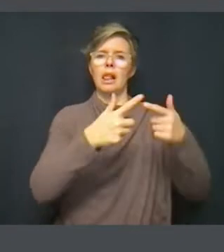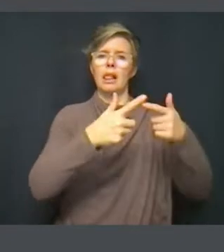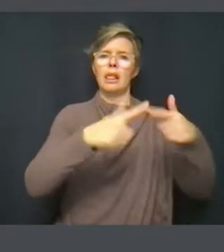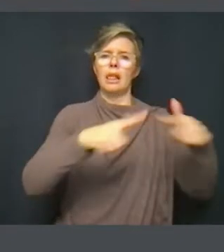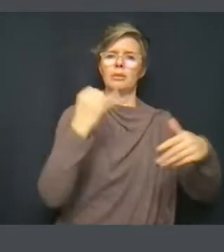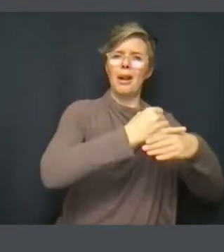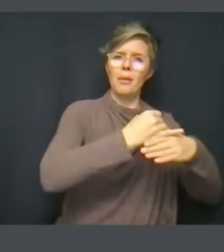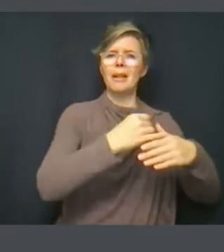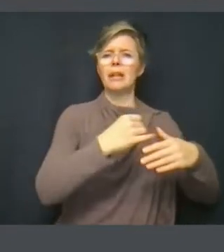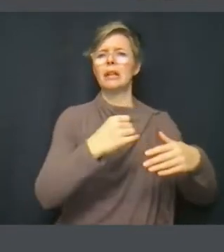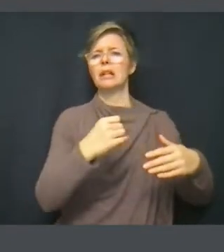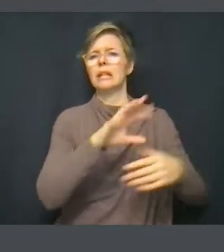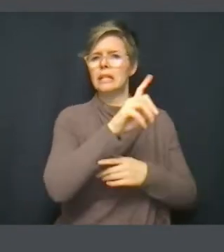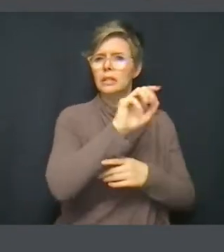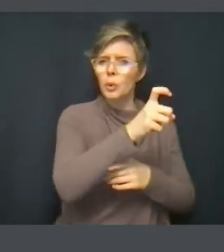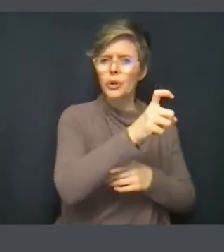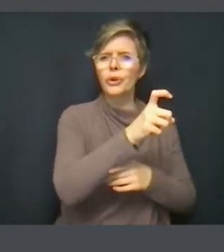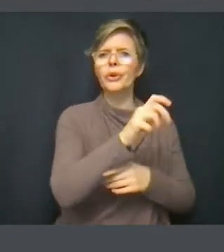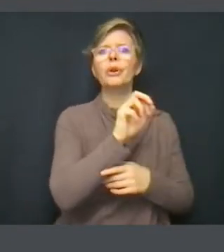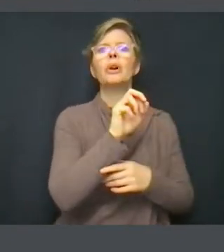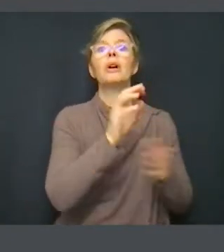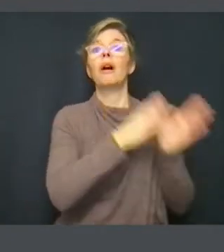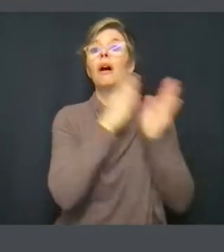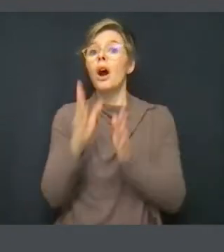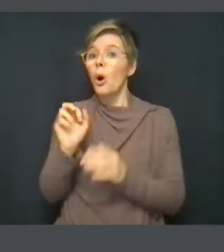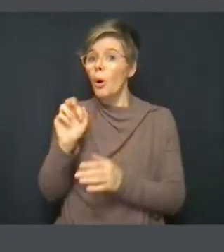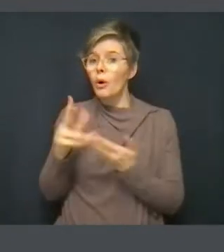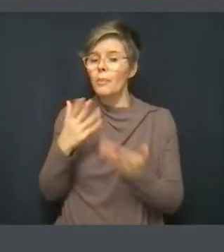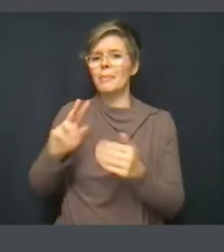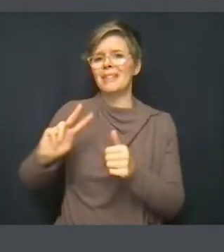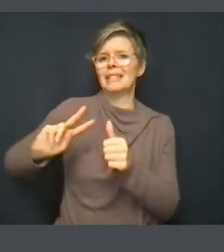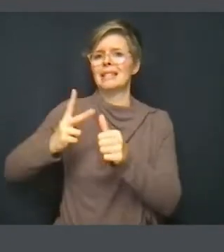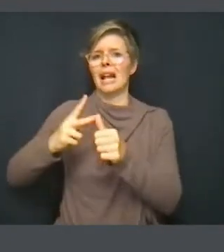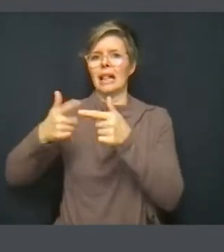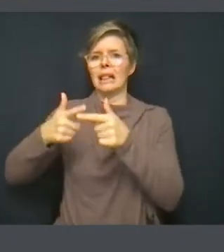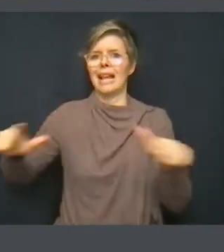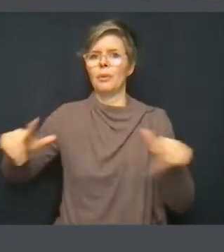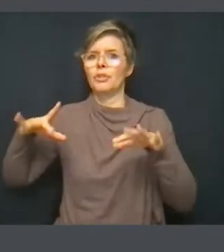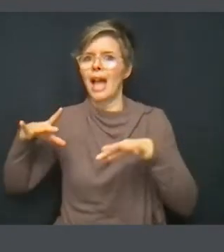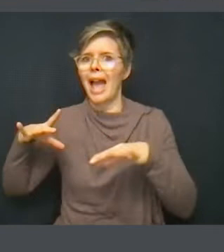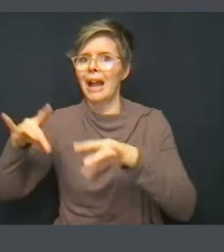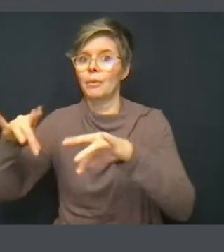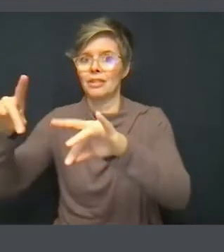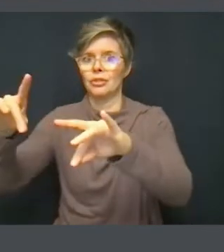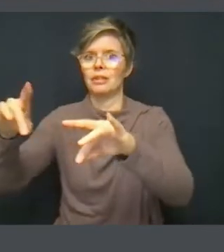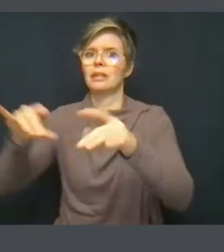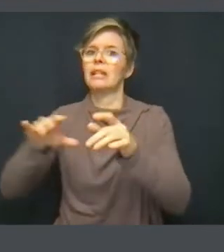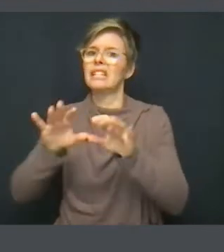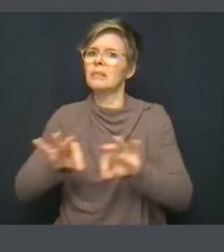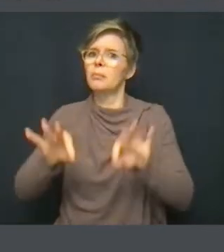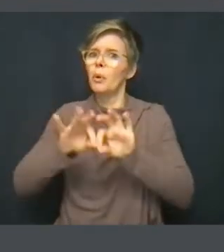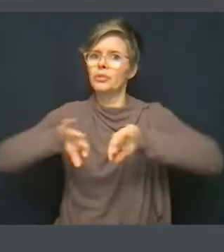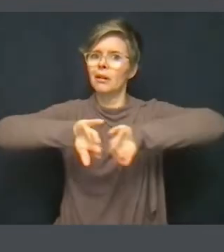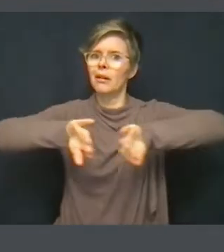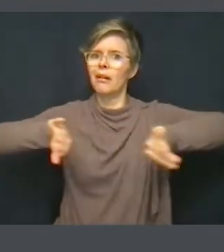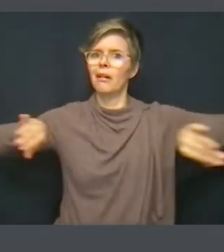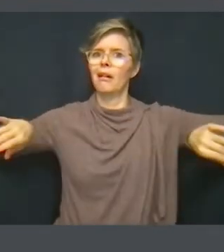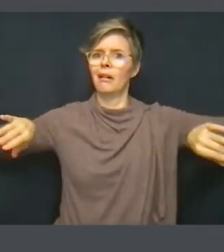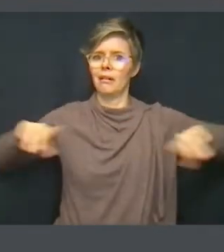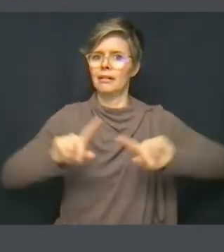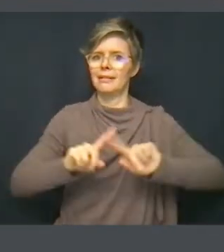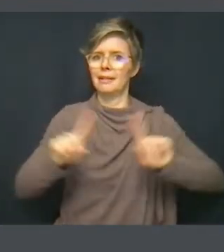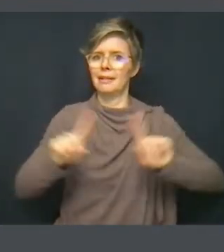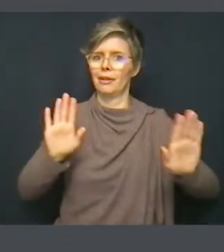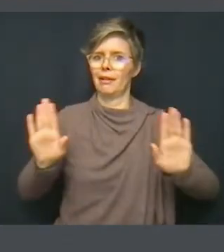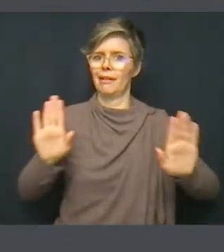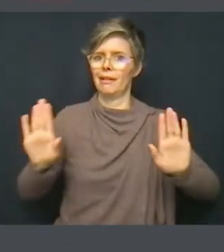call it like a second language acquisition difference, right? You want to make sure you can do that pretty well, and that you have